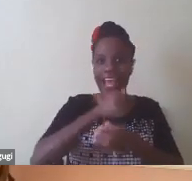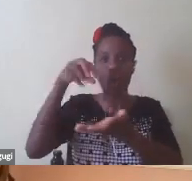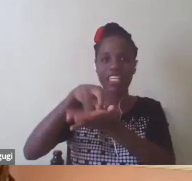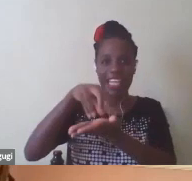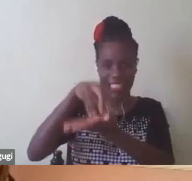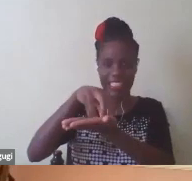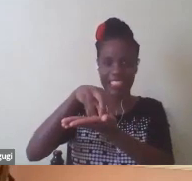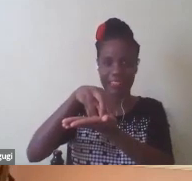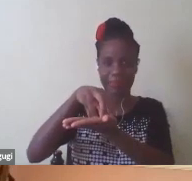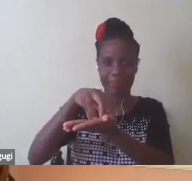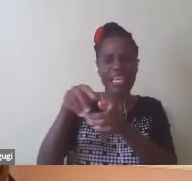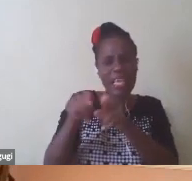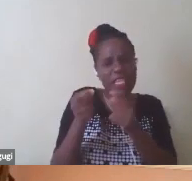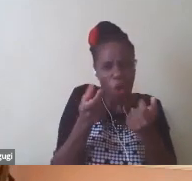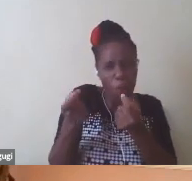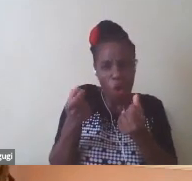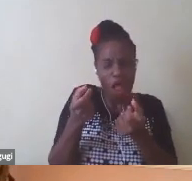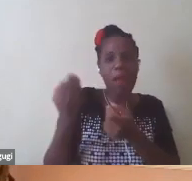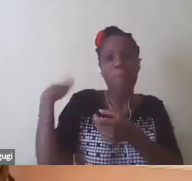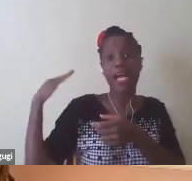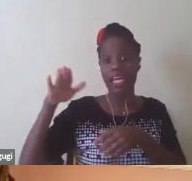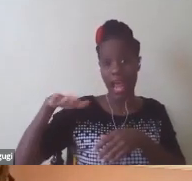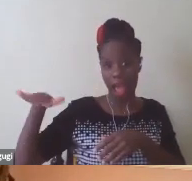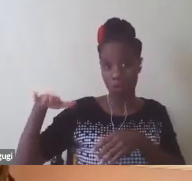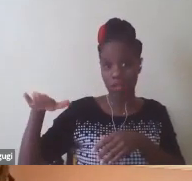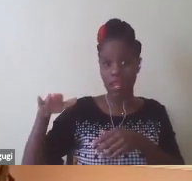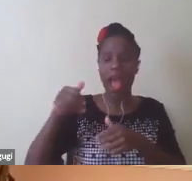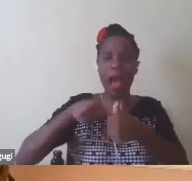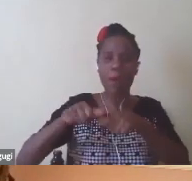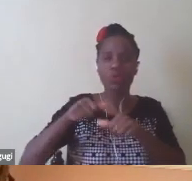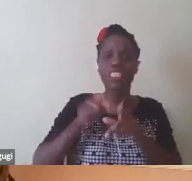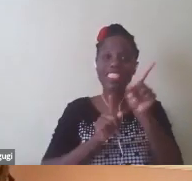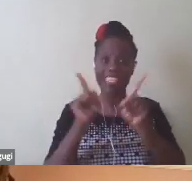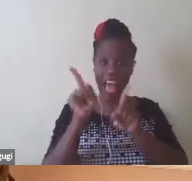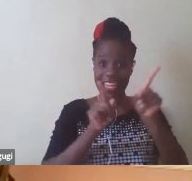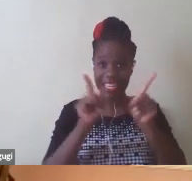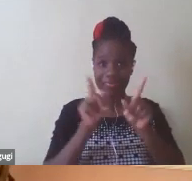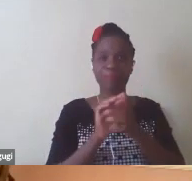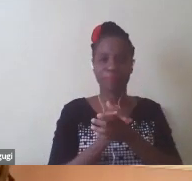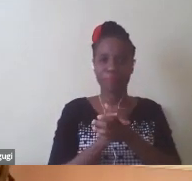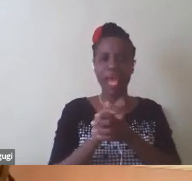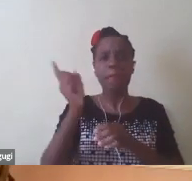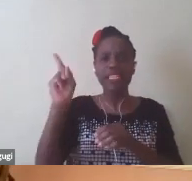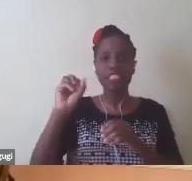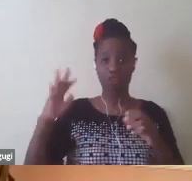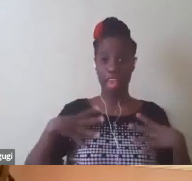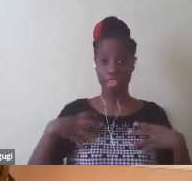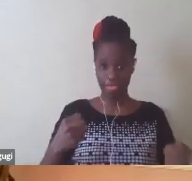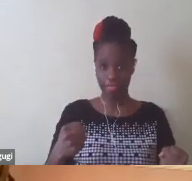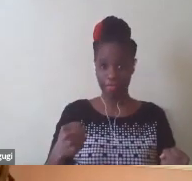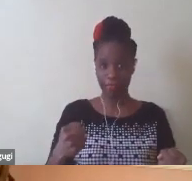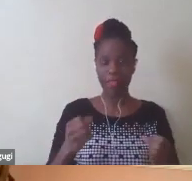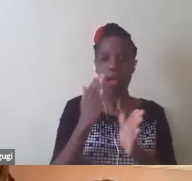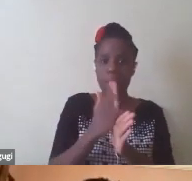maybe just to give you a background to what and where this journey has been, the Ministry of Health has been